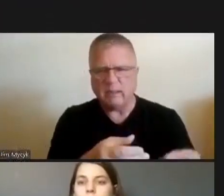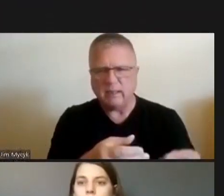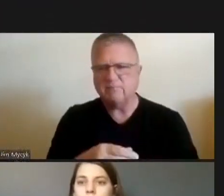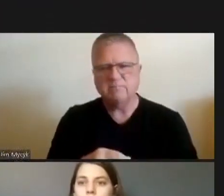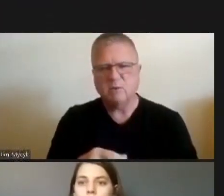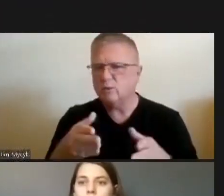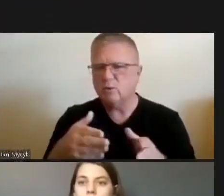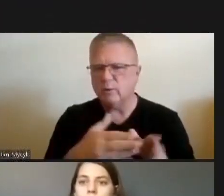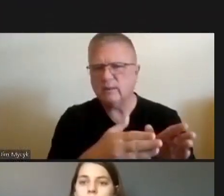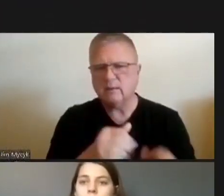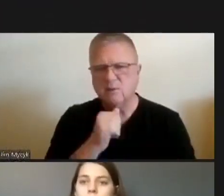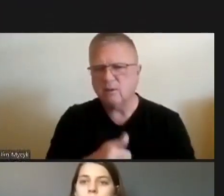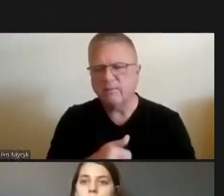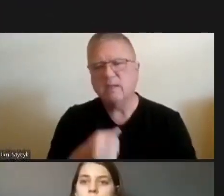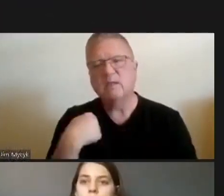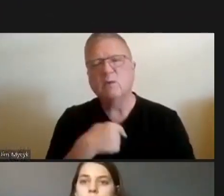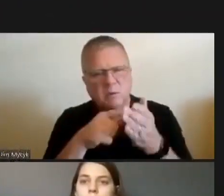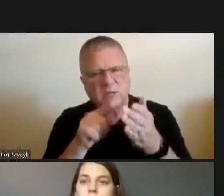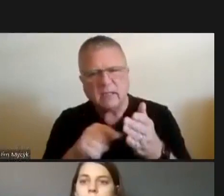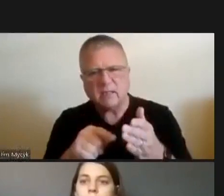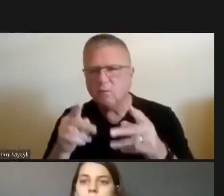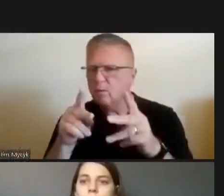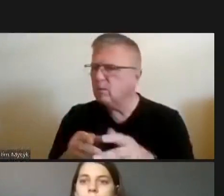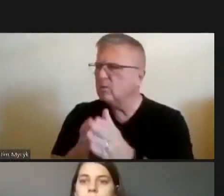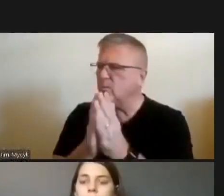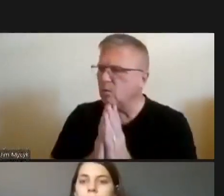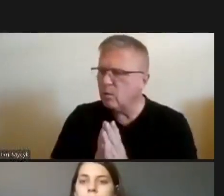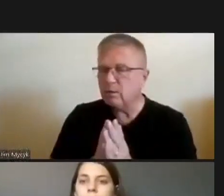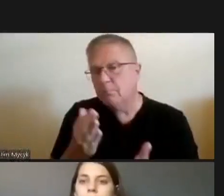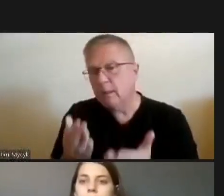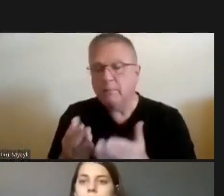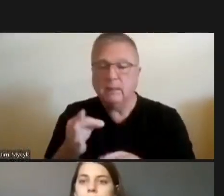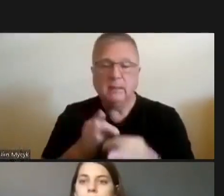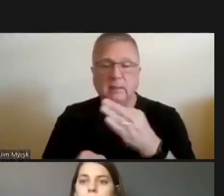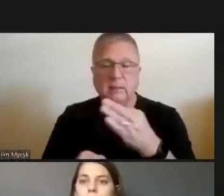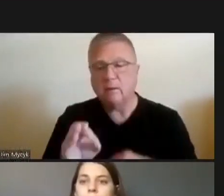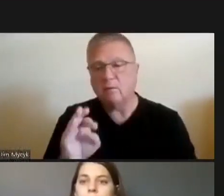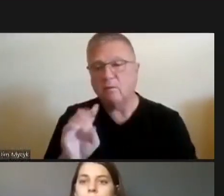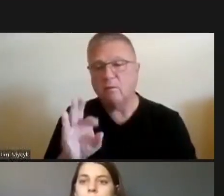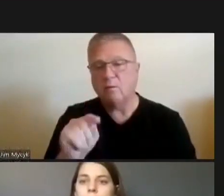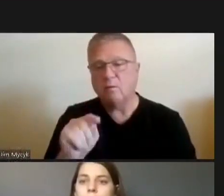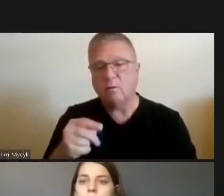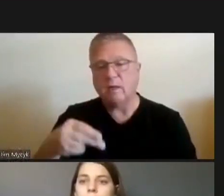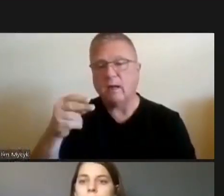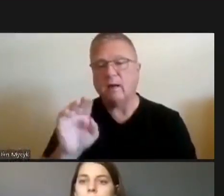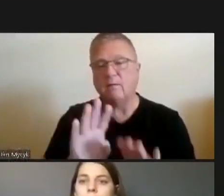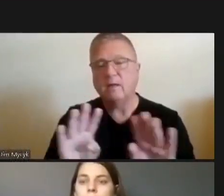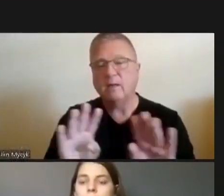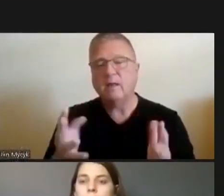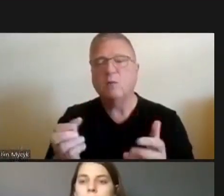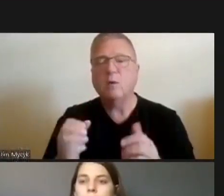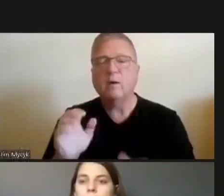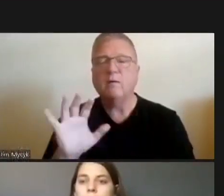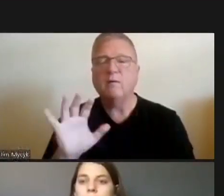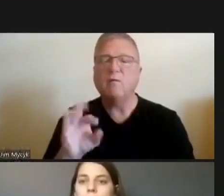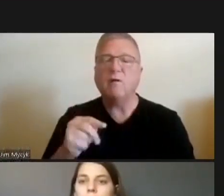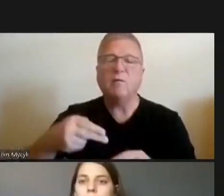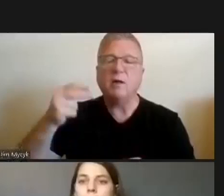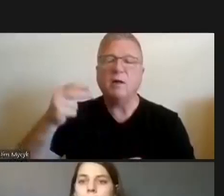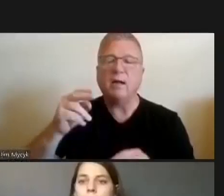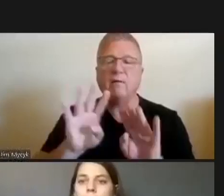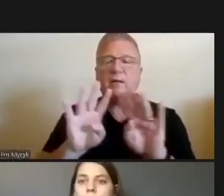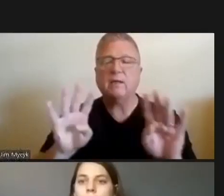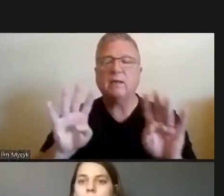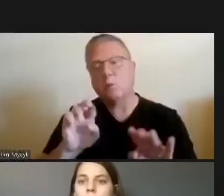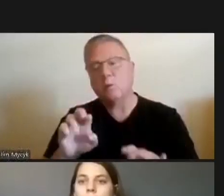those cases where someone is requesting, perhaps instead of a 4 foot high fence, requesting a 5-foot high fence, or instead of a